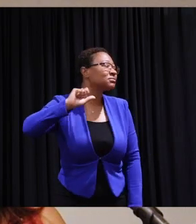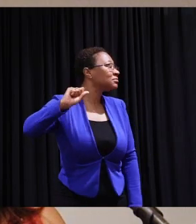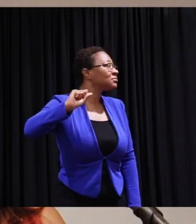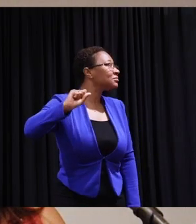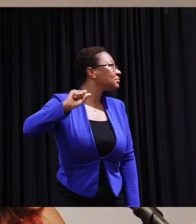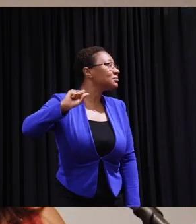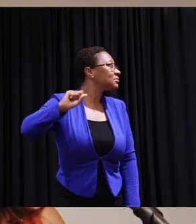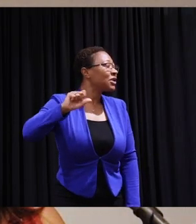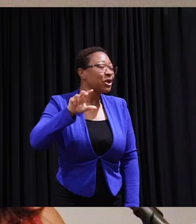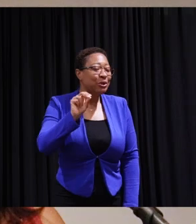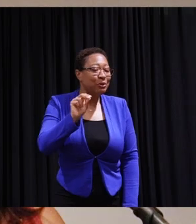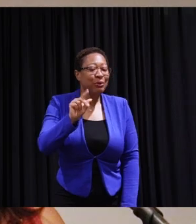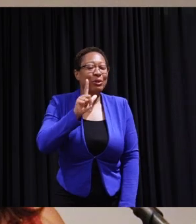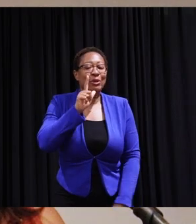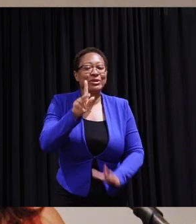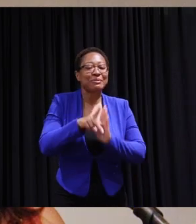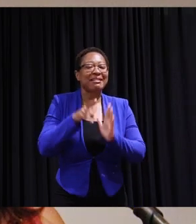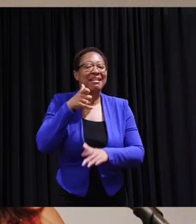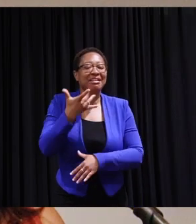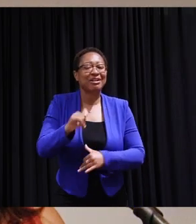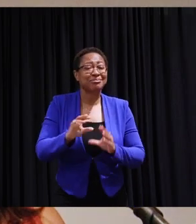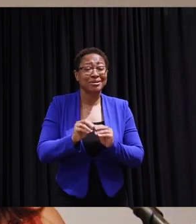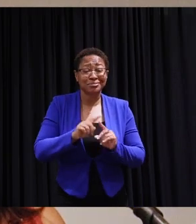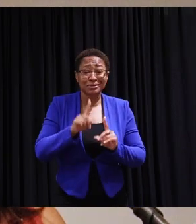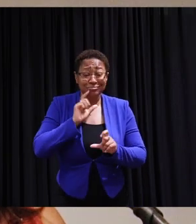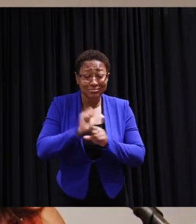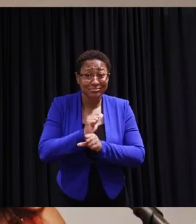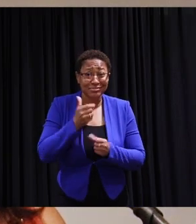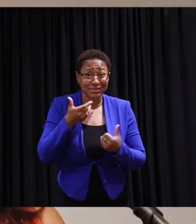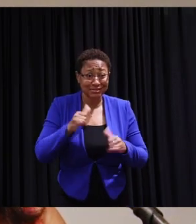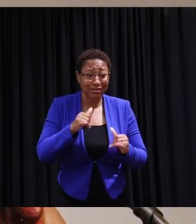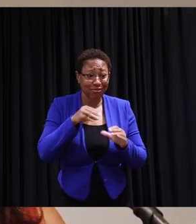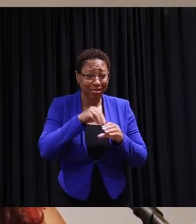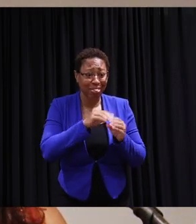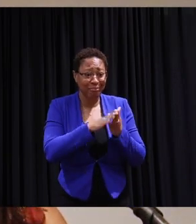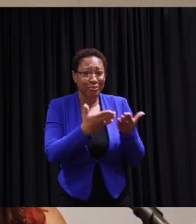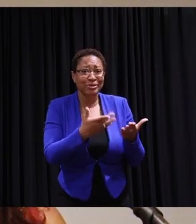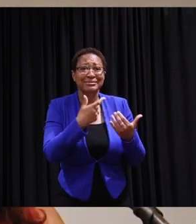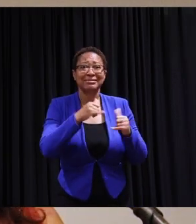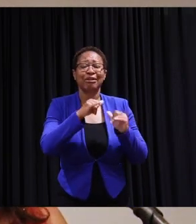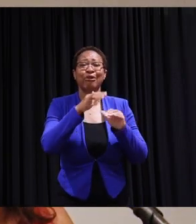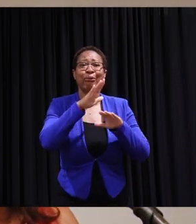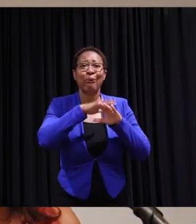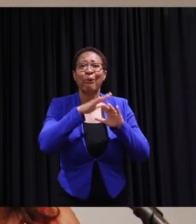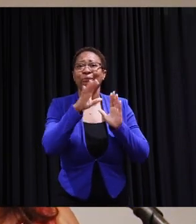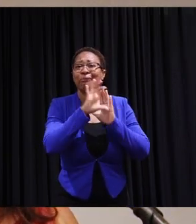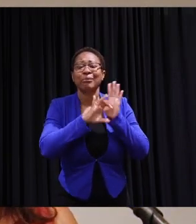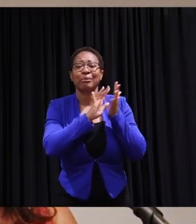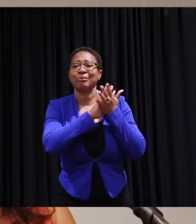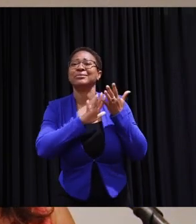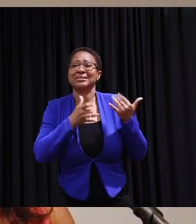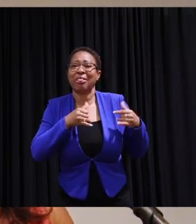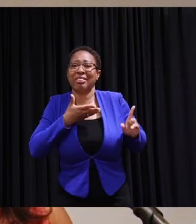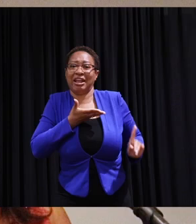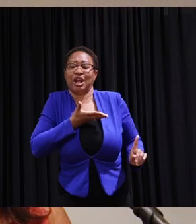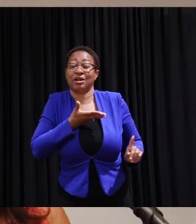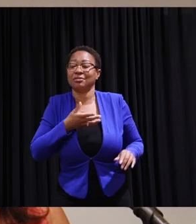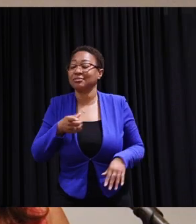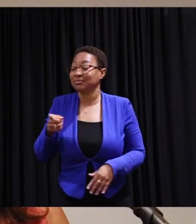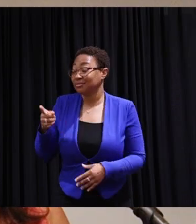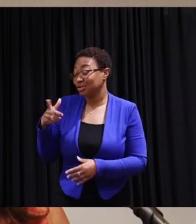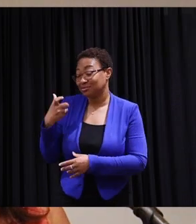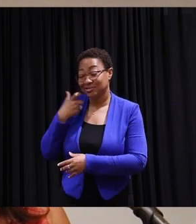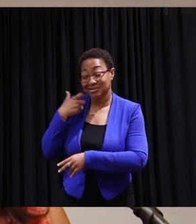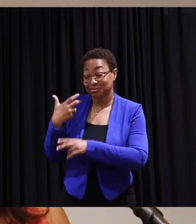like, no, those policies aren't in place anymore, but they are still on the books. Right. And so, as you mentioned, people shut